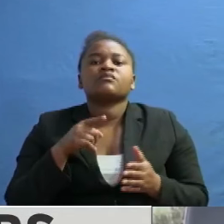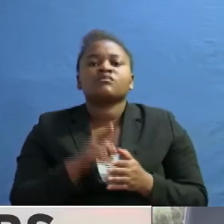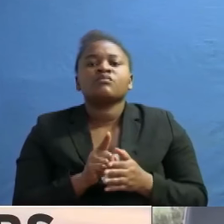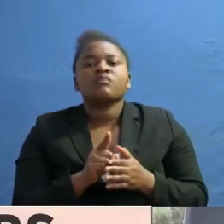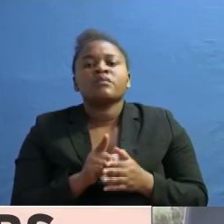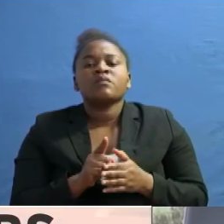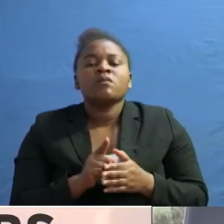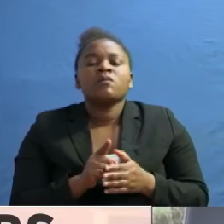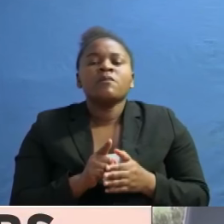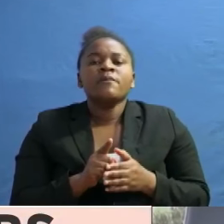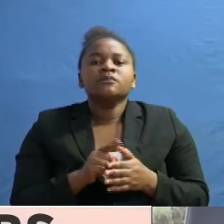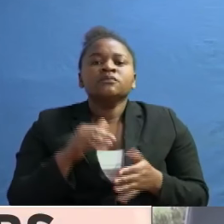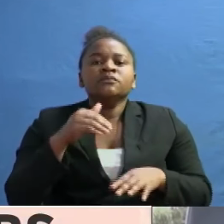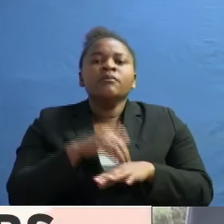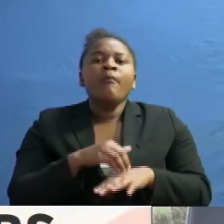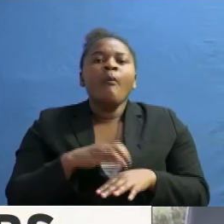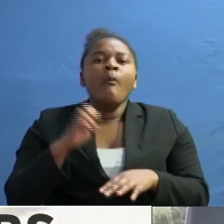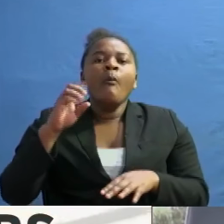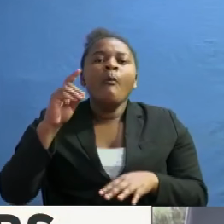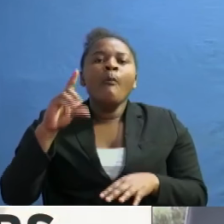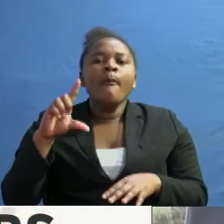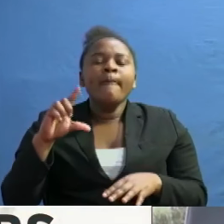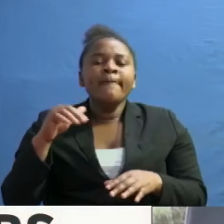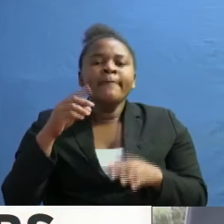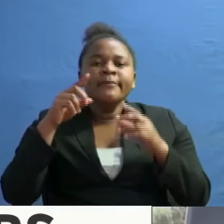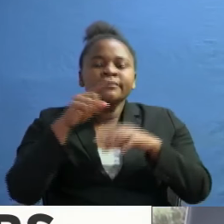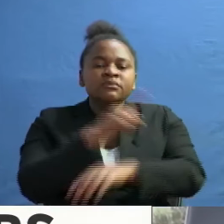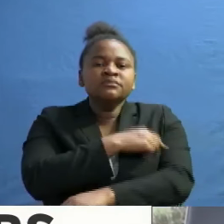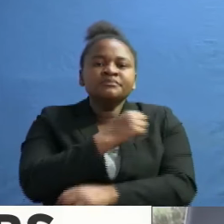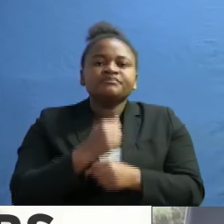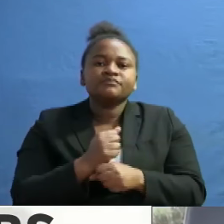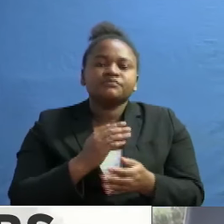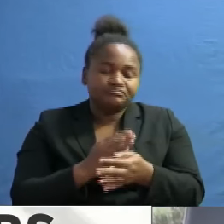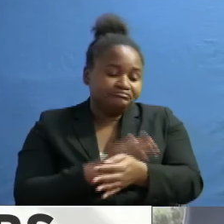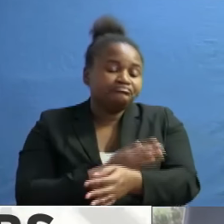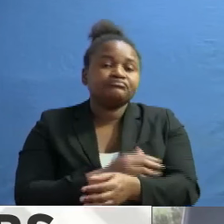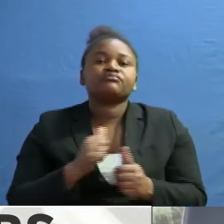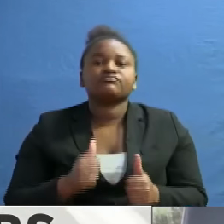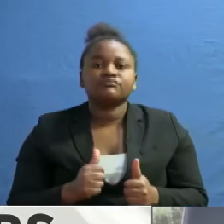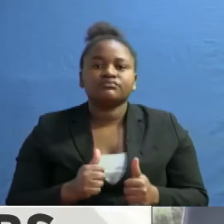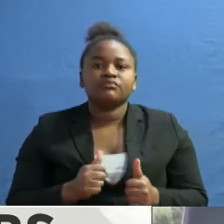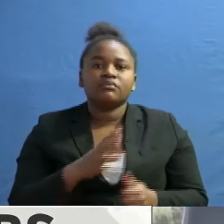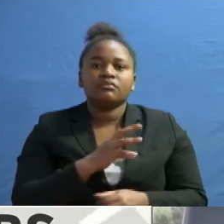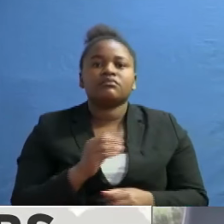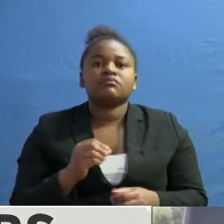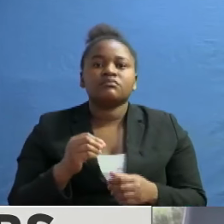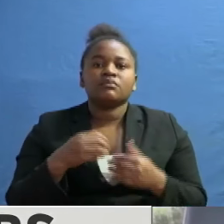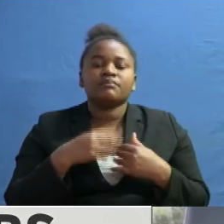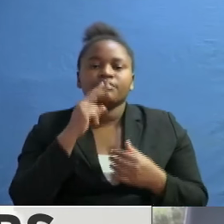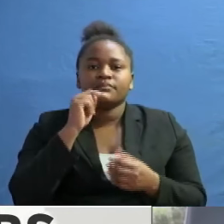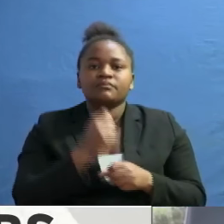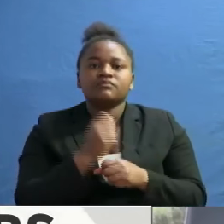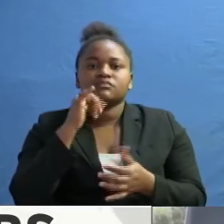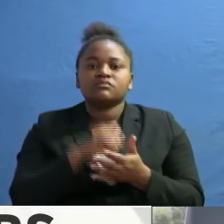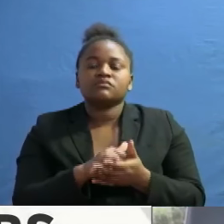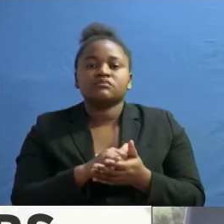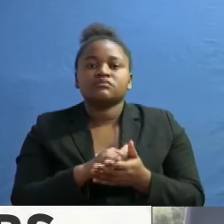at the Eldoret Hospital are making good progress. And